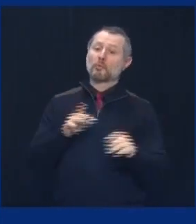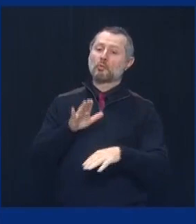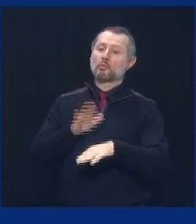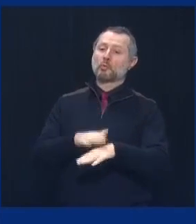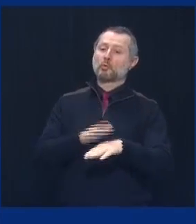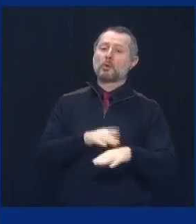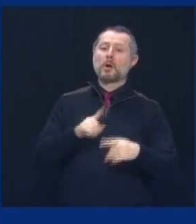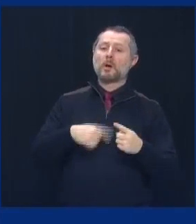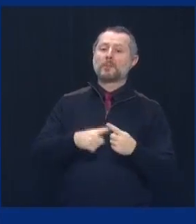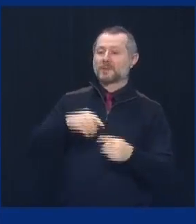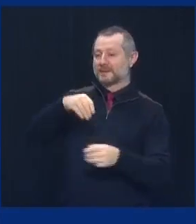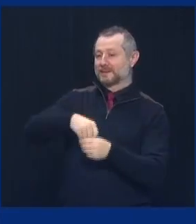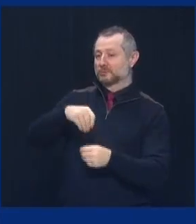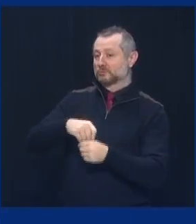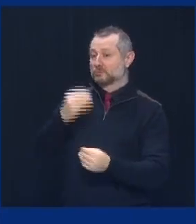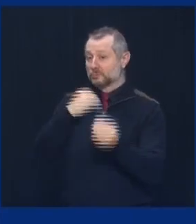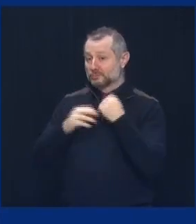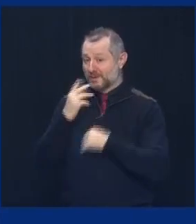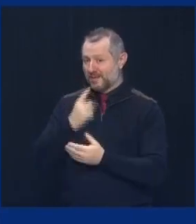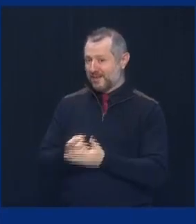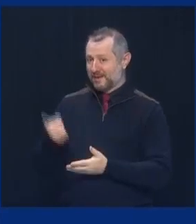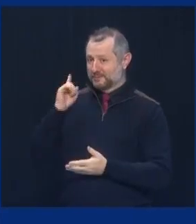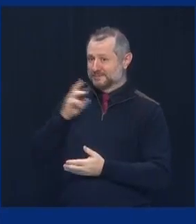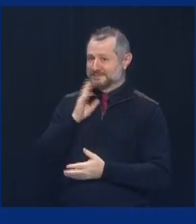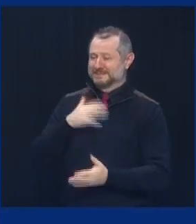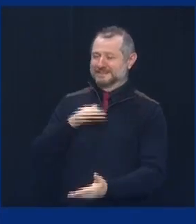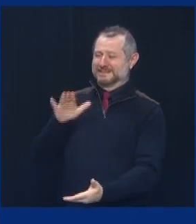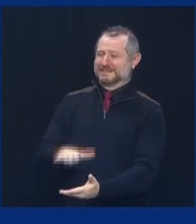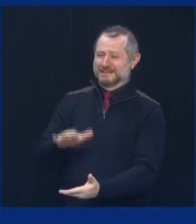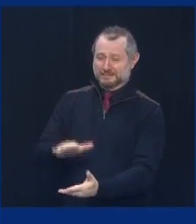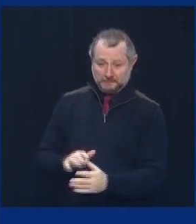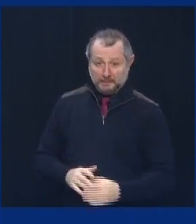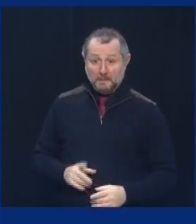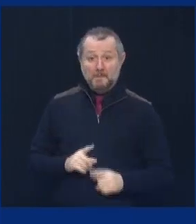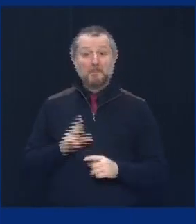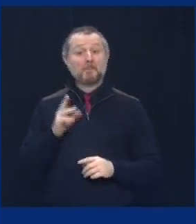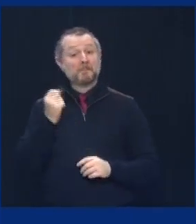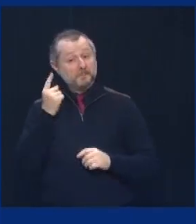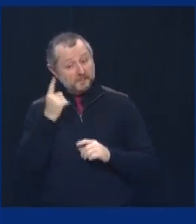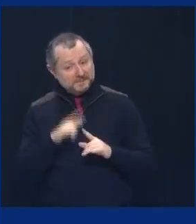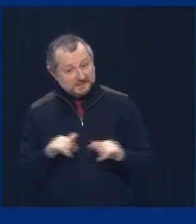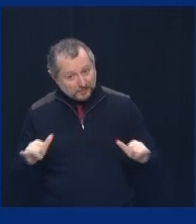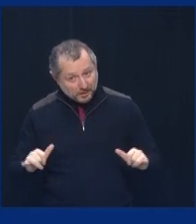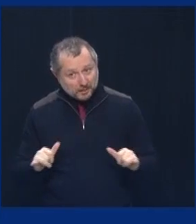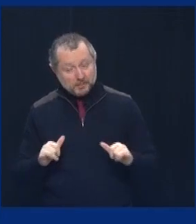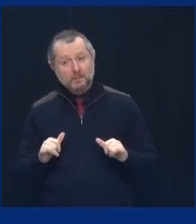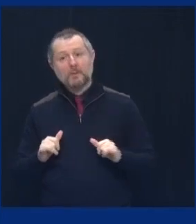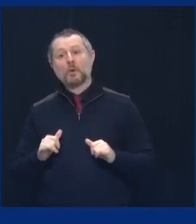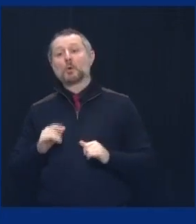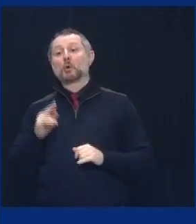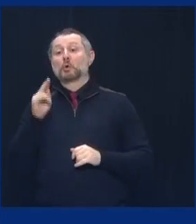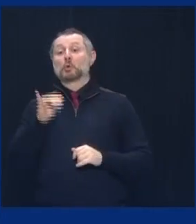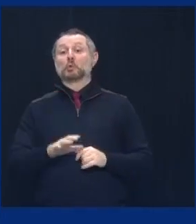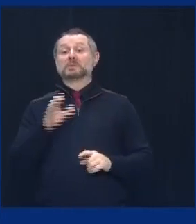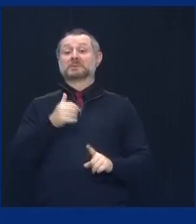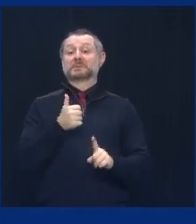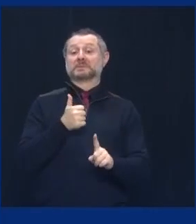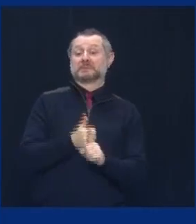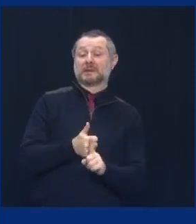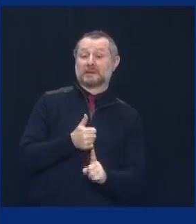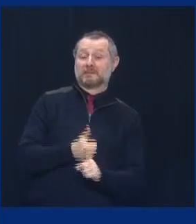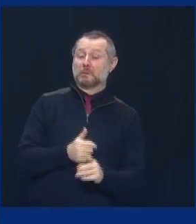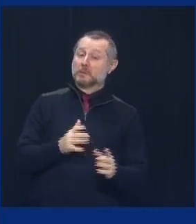indoor dining last week. And then you have the particular situation of New York City,